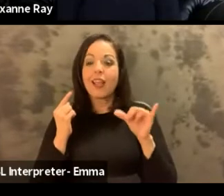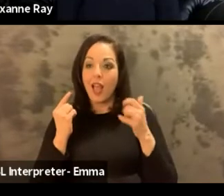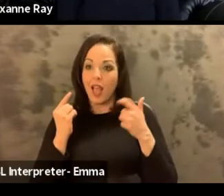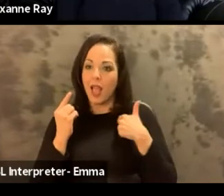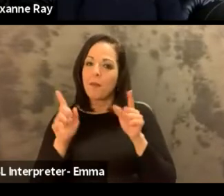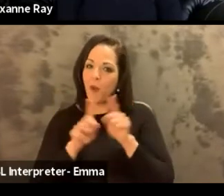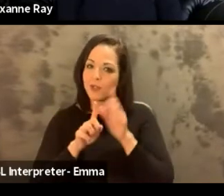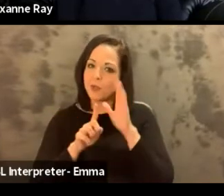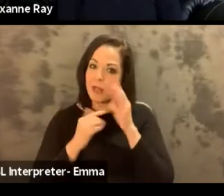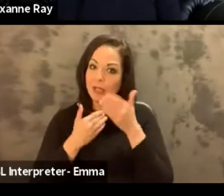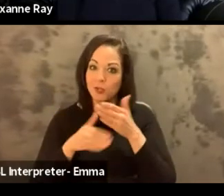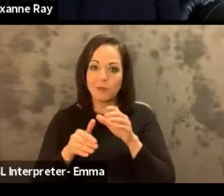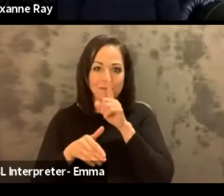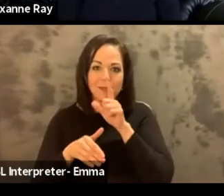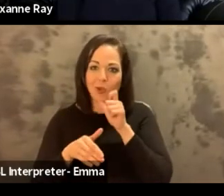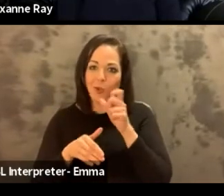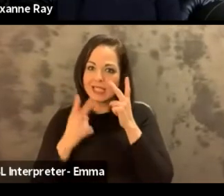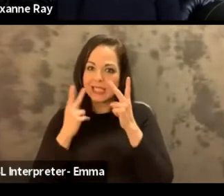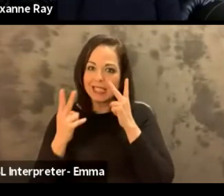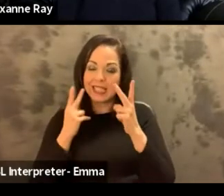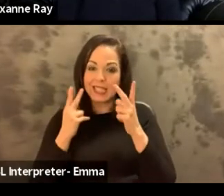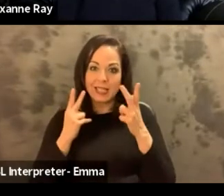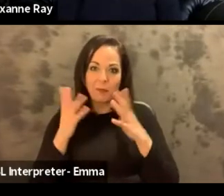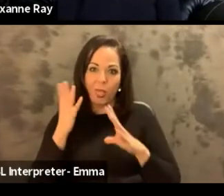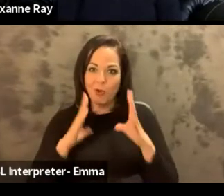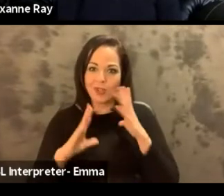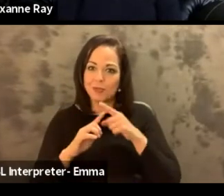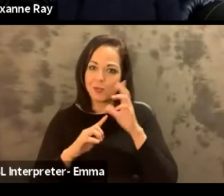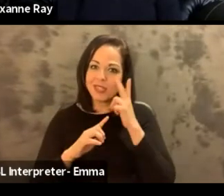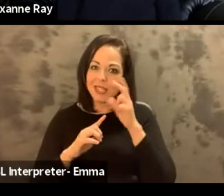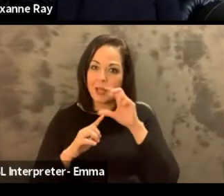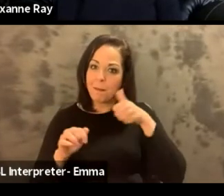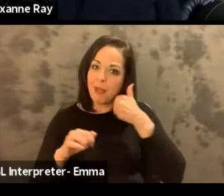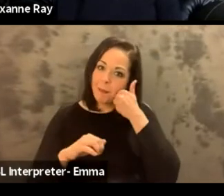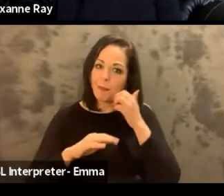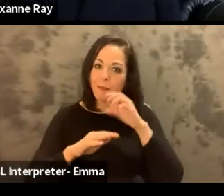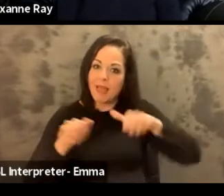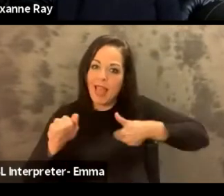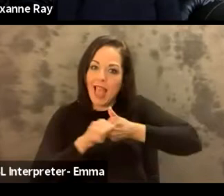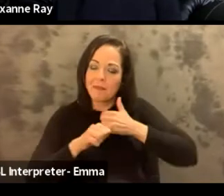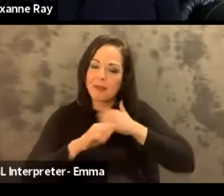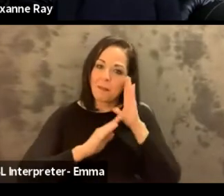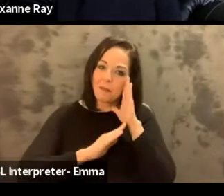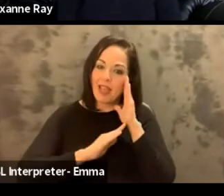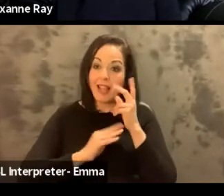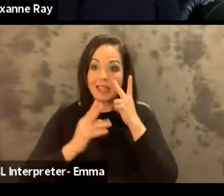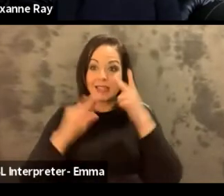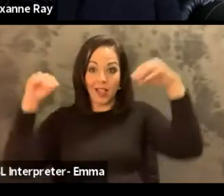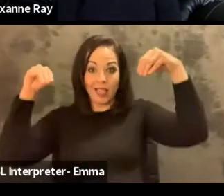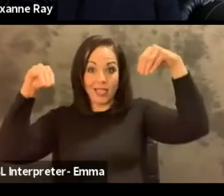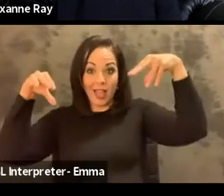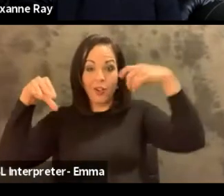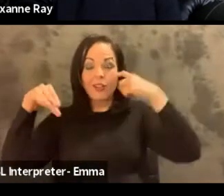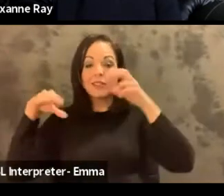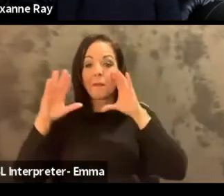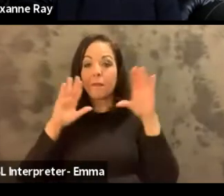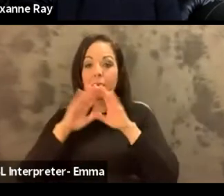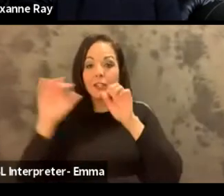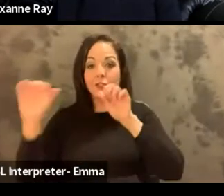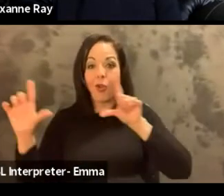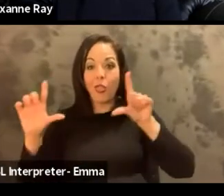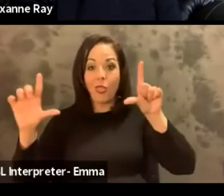you don't see clothes, you see my bed behind me. I turned a light on so that you could see it. There's a picture on the wall.